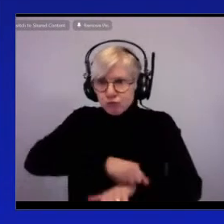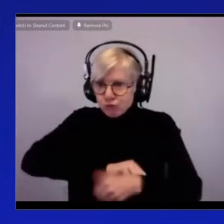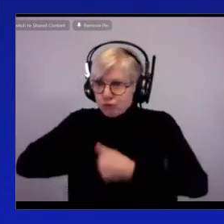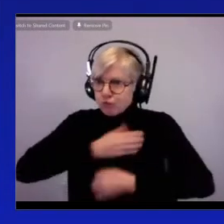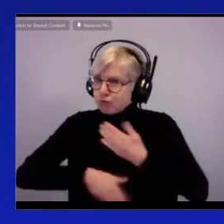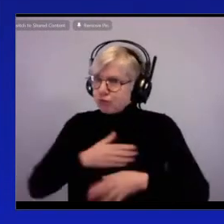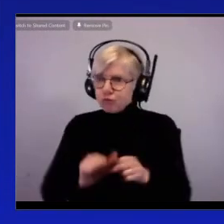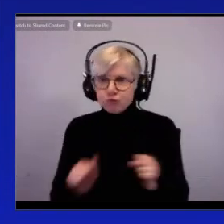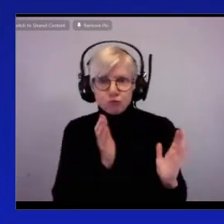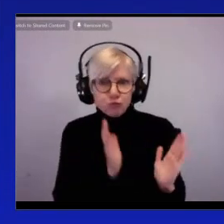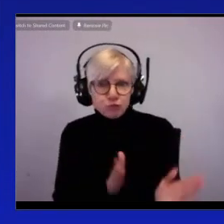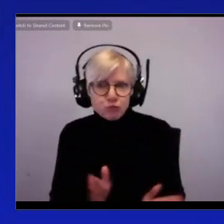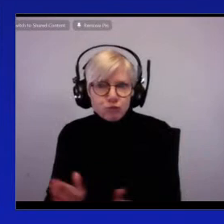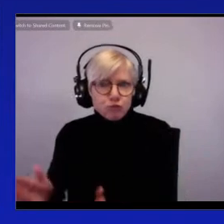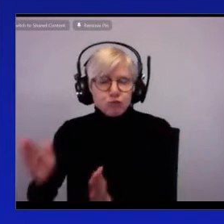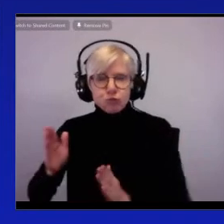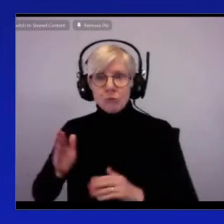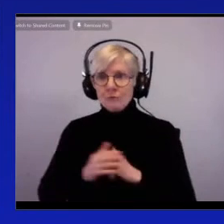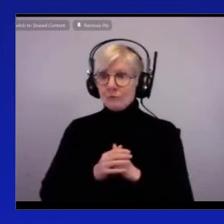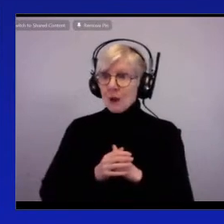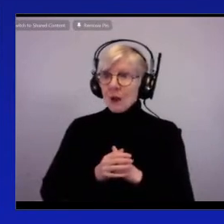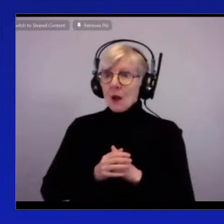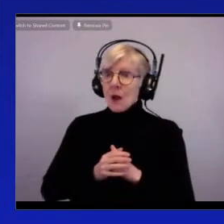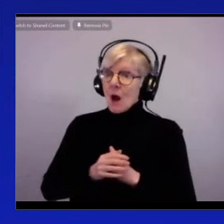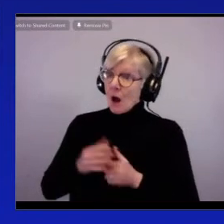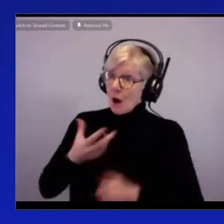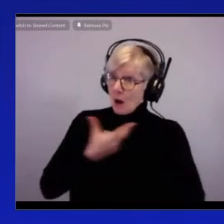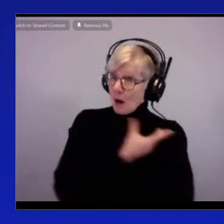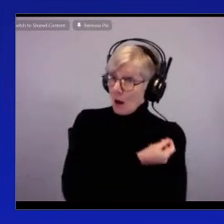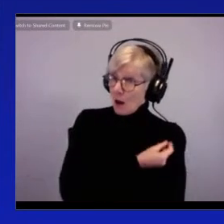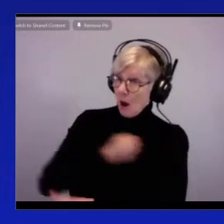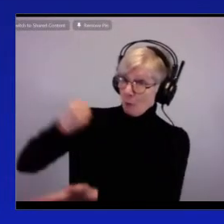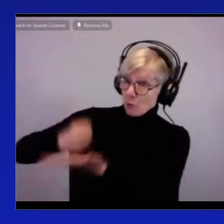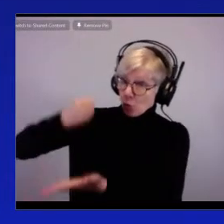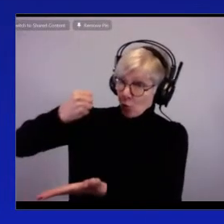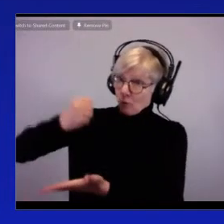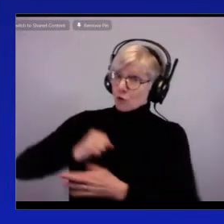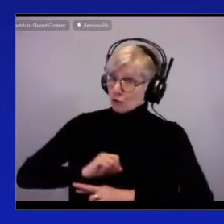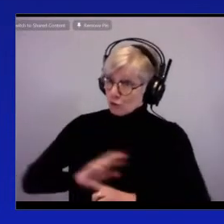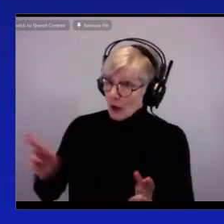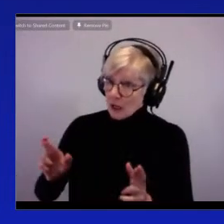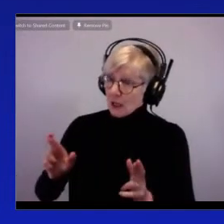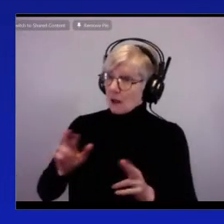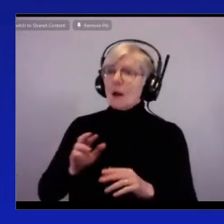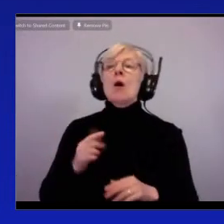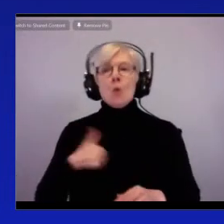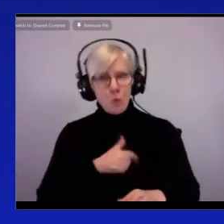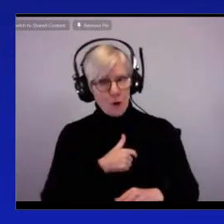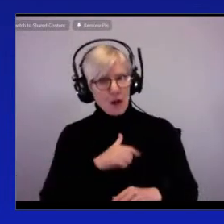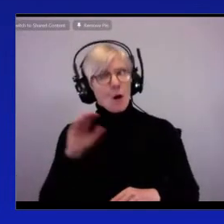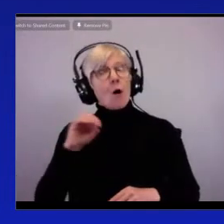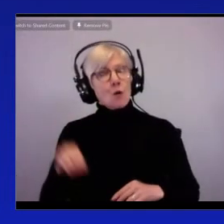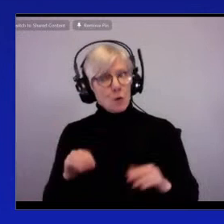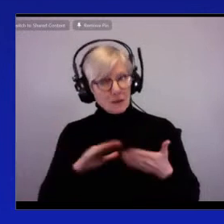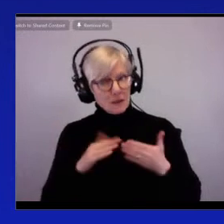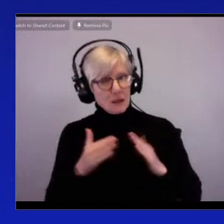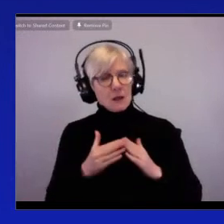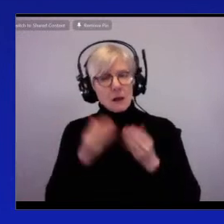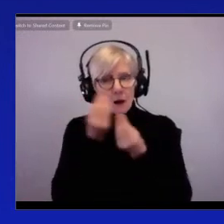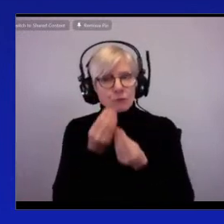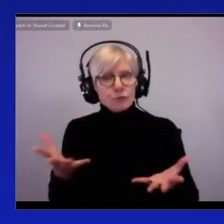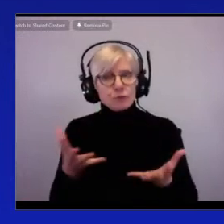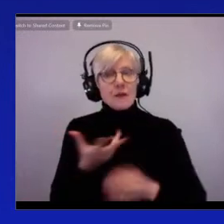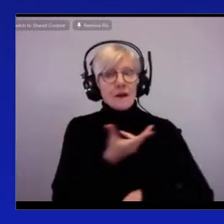In preparation for an approved and available COVID-19 vaccine, the city announced that the creation of the